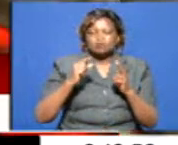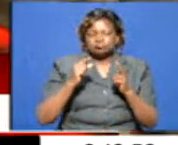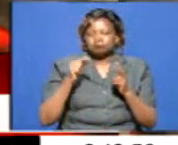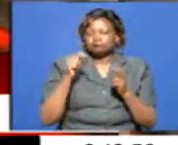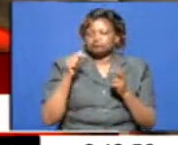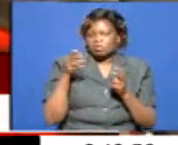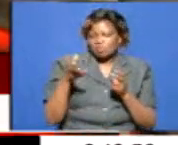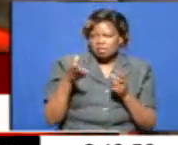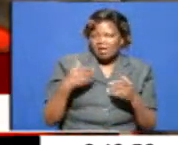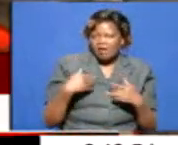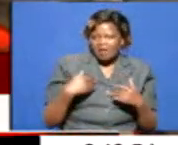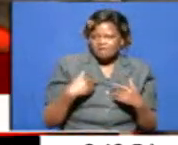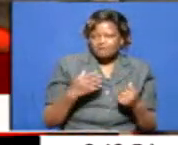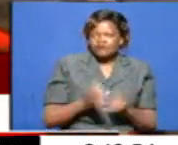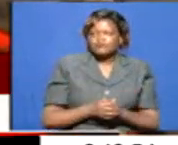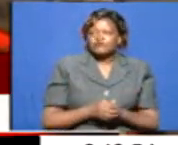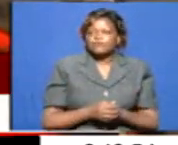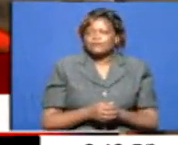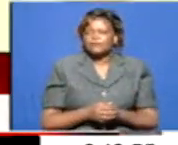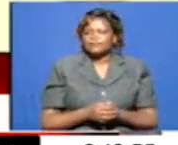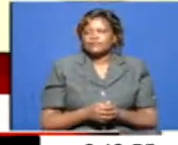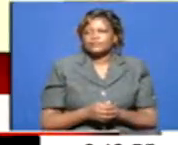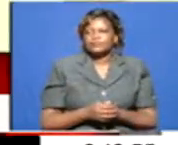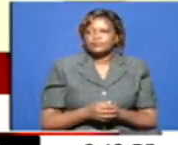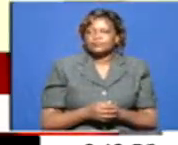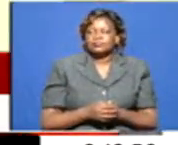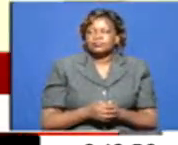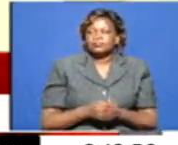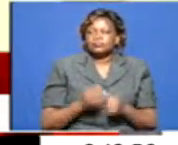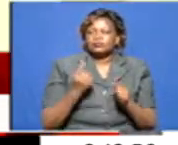Ushuru, Bushiangala and Rostaman areas. The